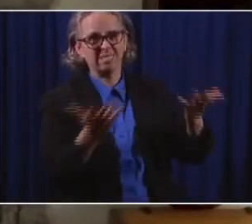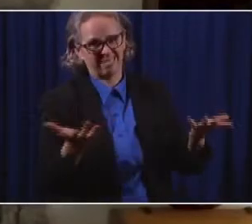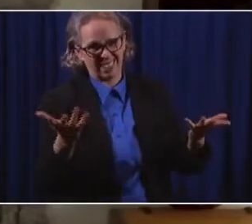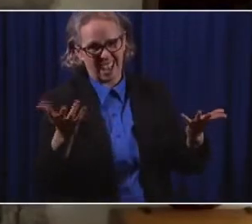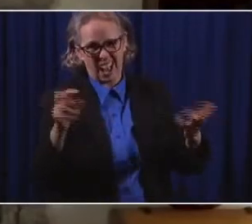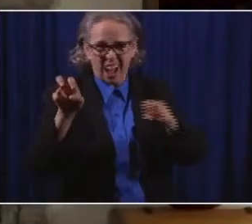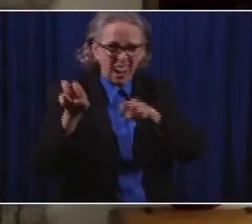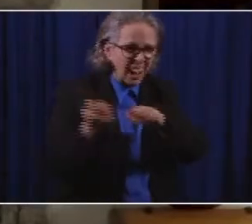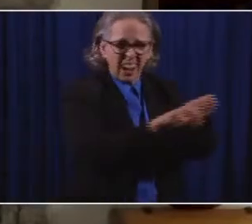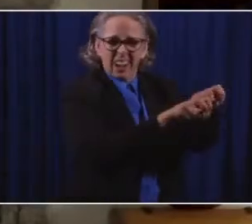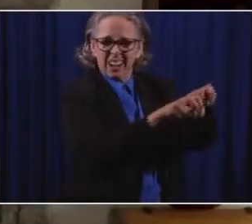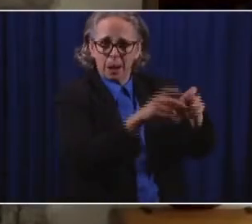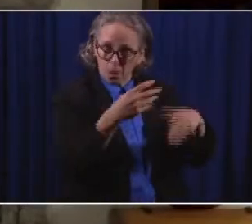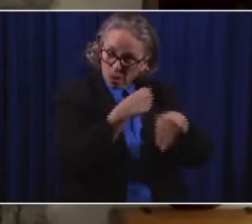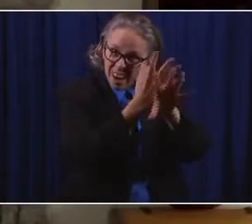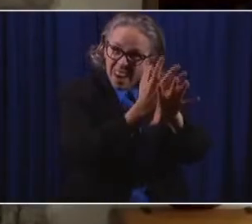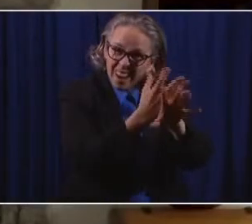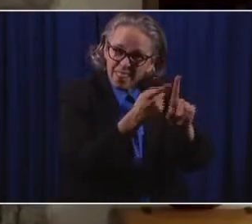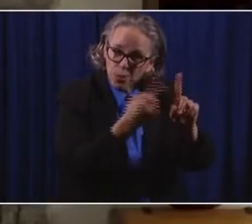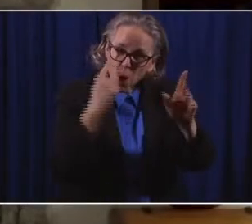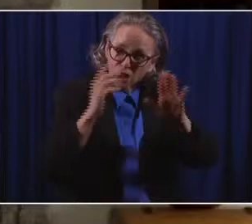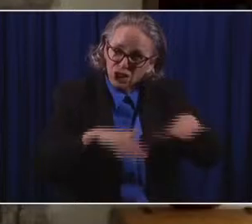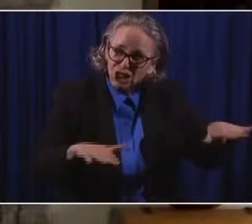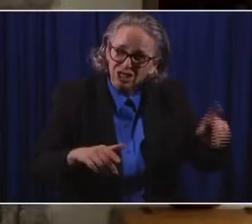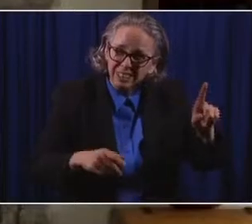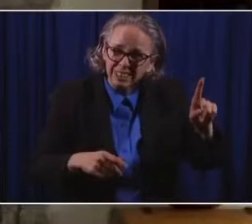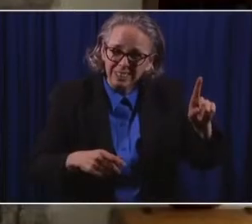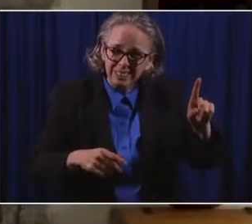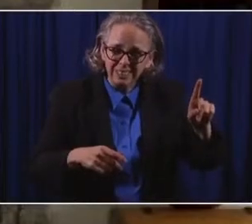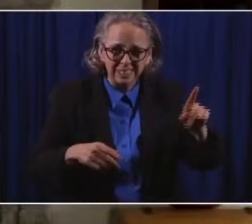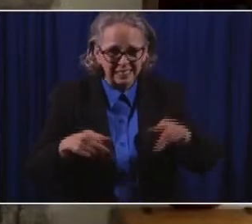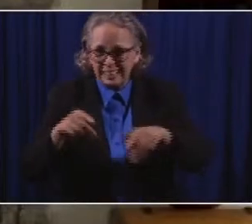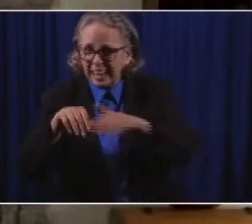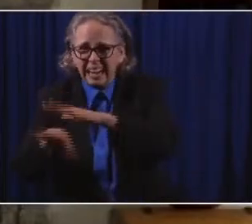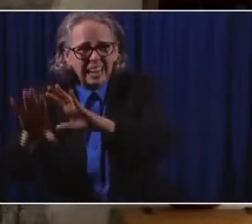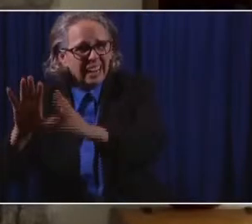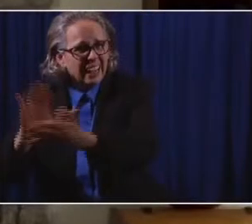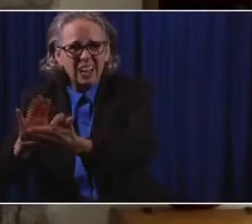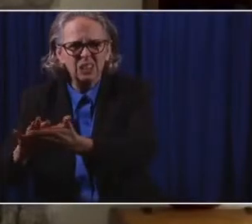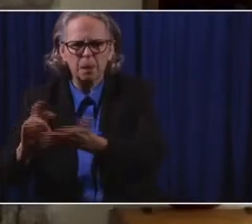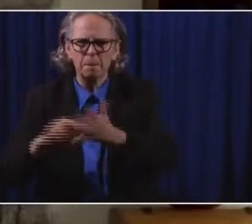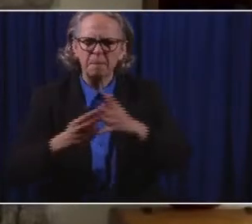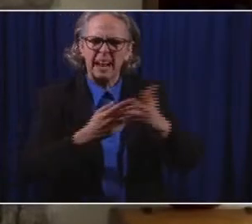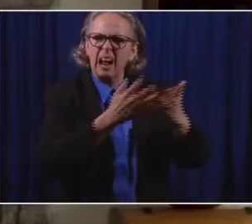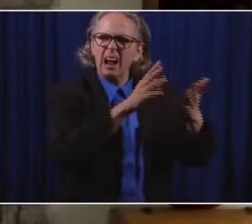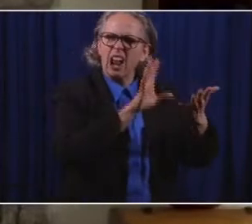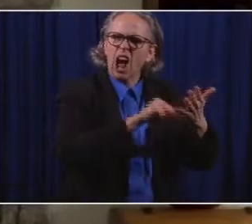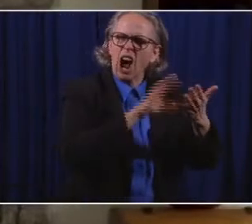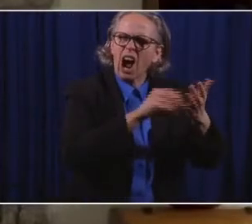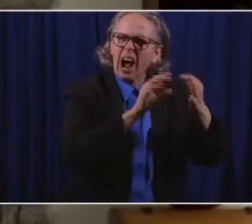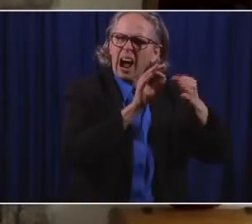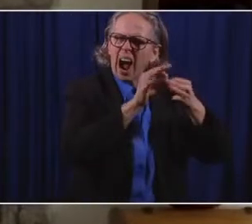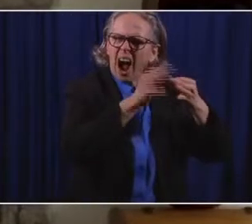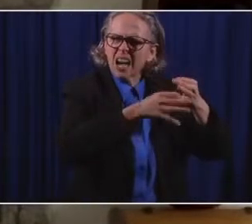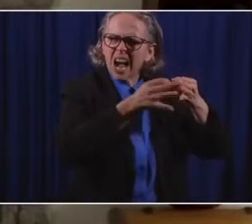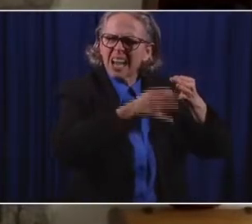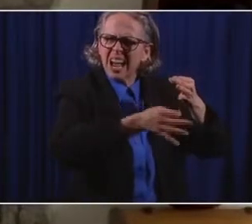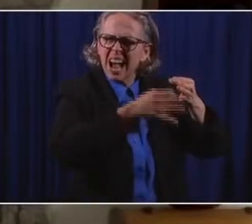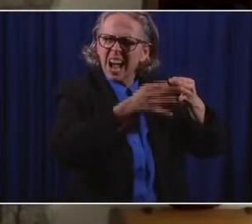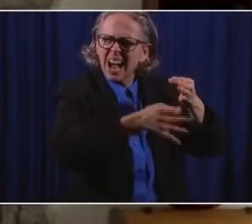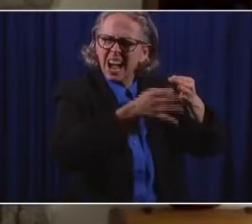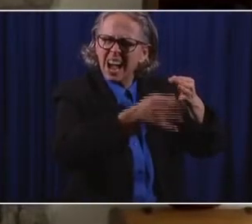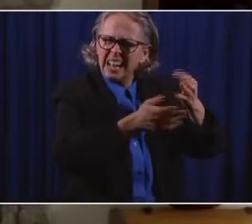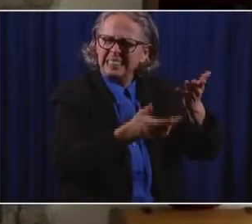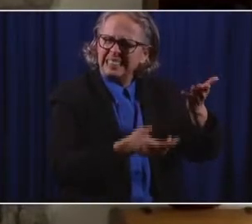spread. We're seeing schools that have been totally open 5 days a week that have had to pull back for a couple of weeks. Why? Because they had an outbreak in their